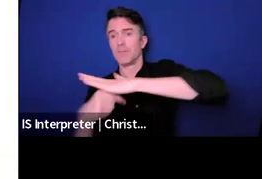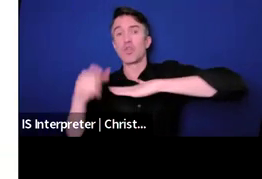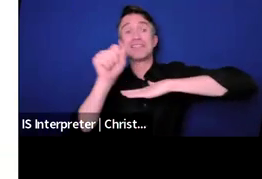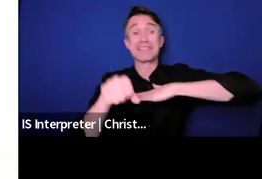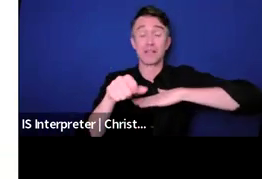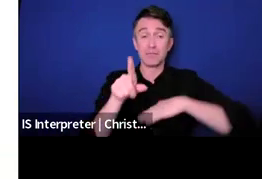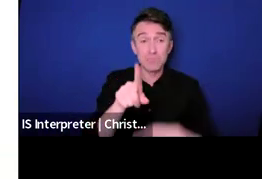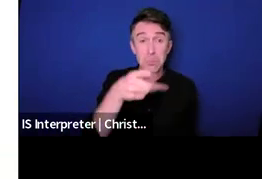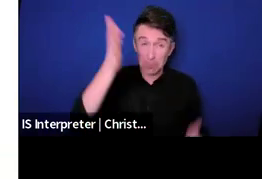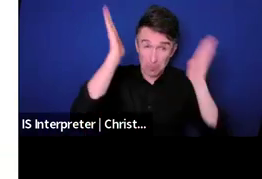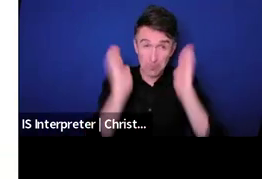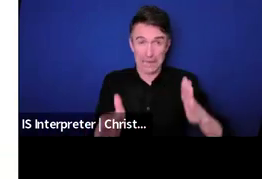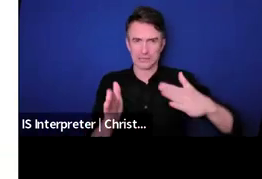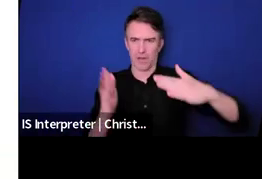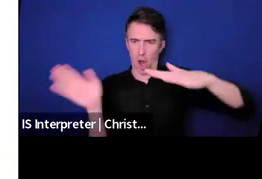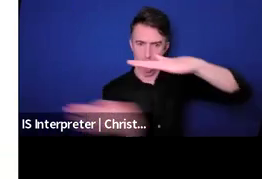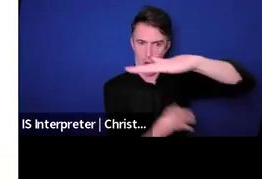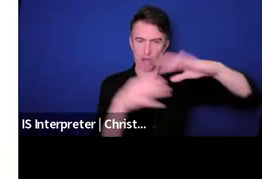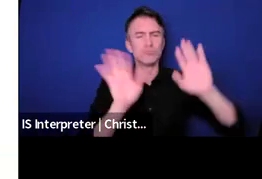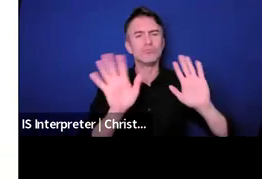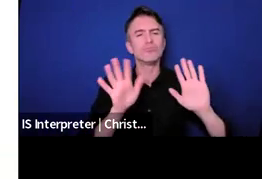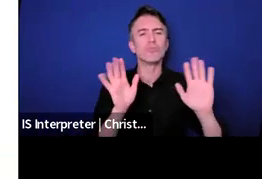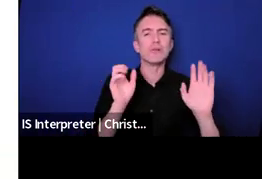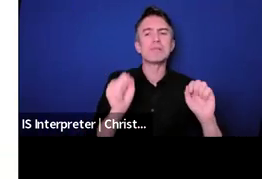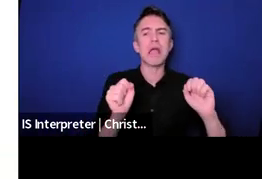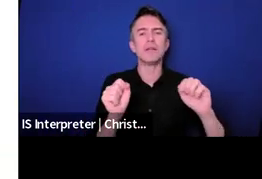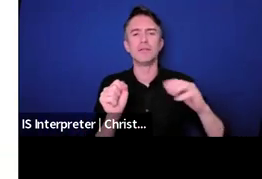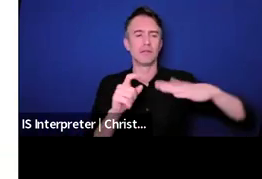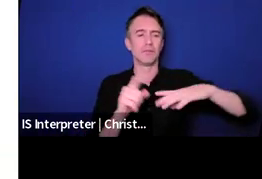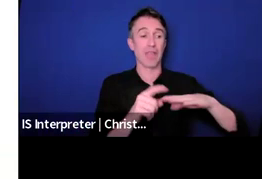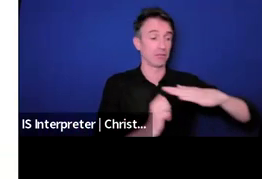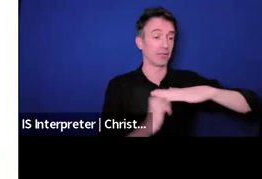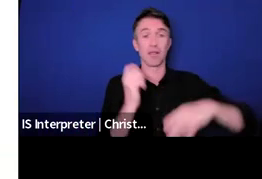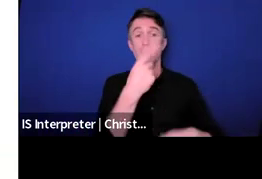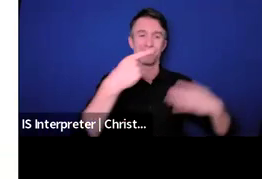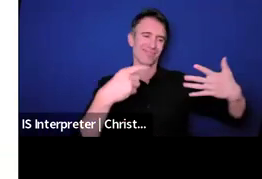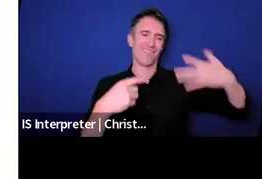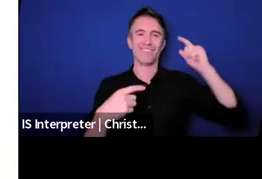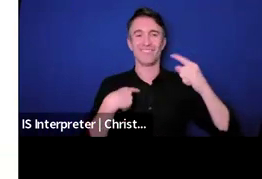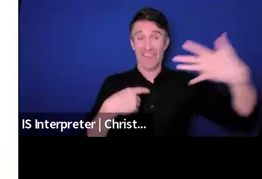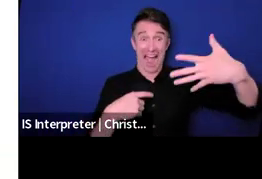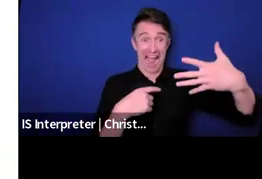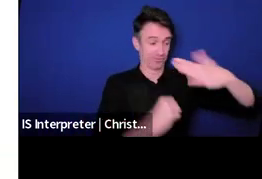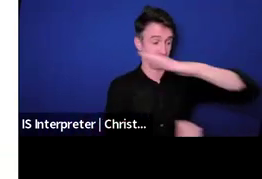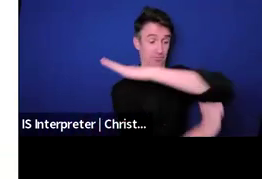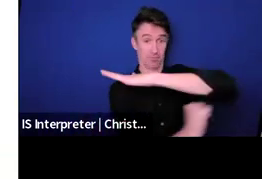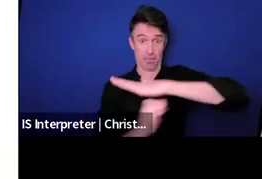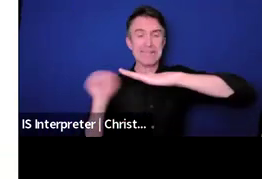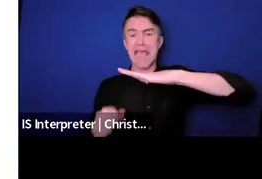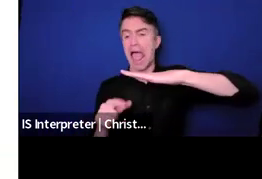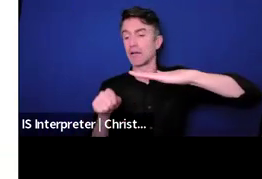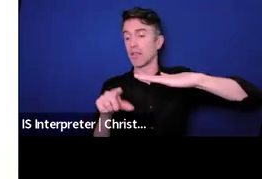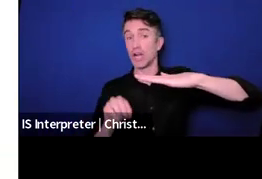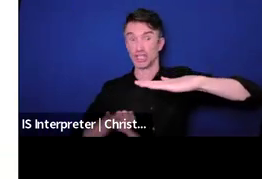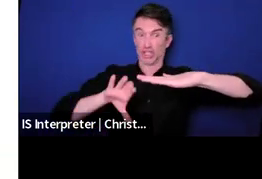more systematic perspective. So setting up care and support services, infrastructure, policies, and existing